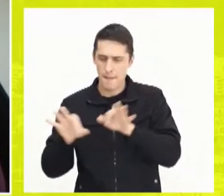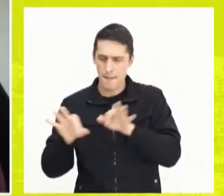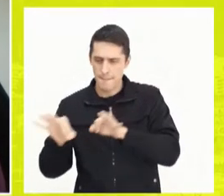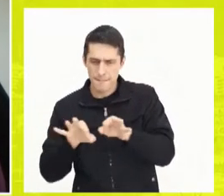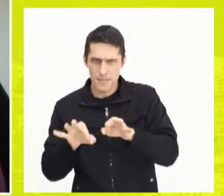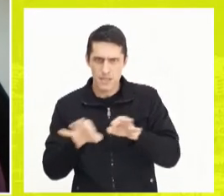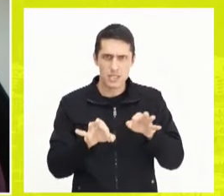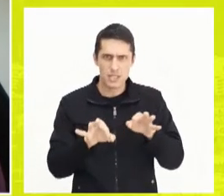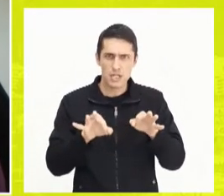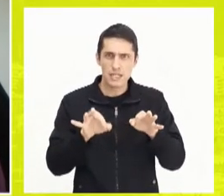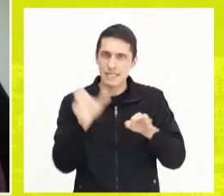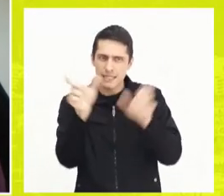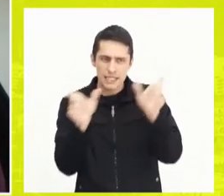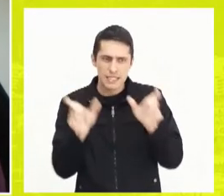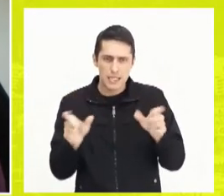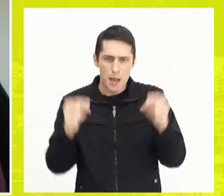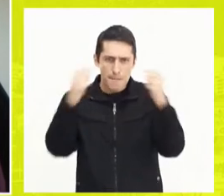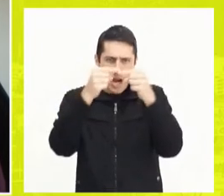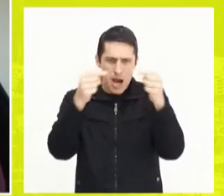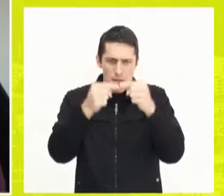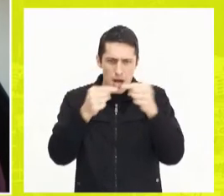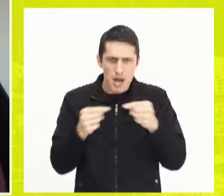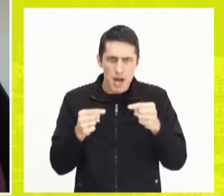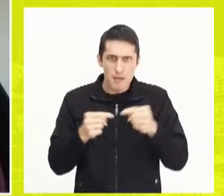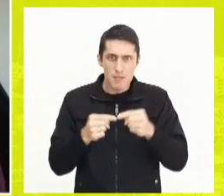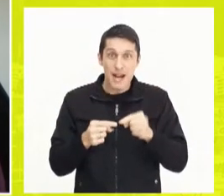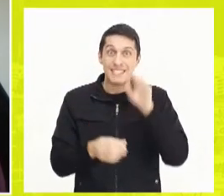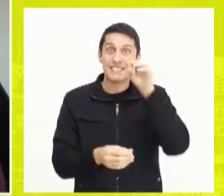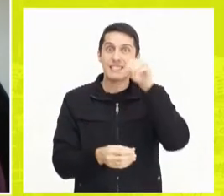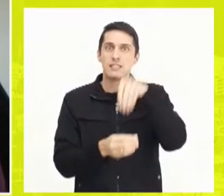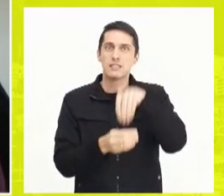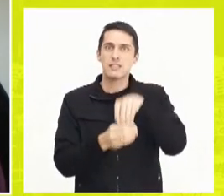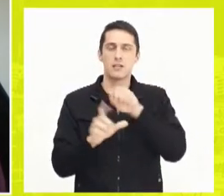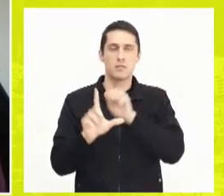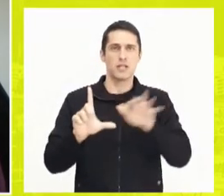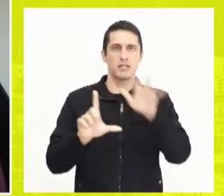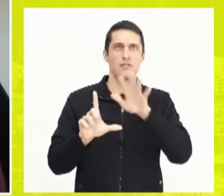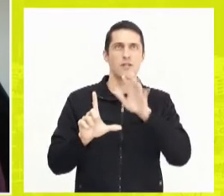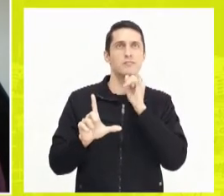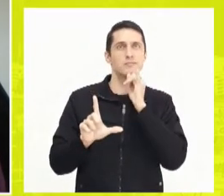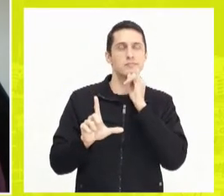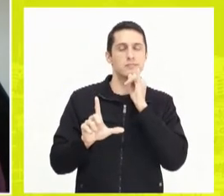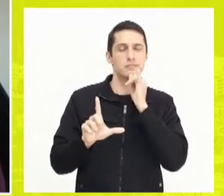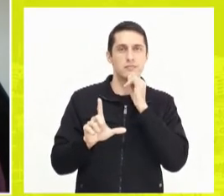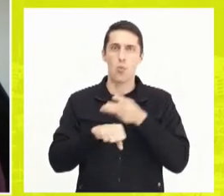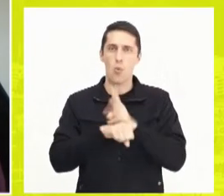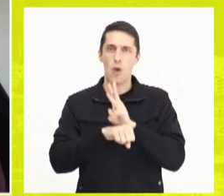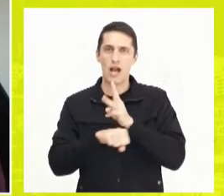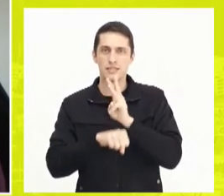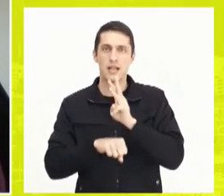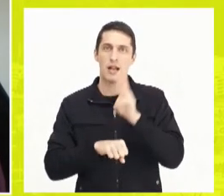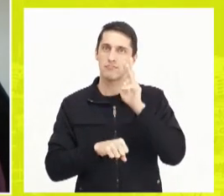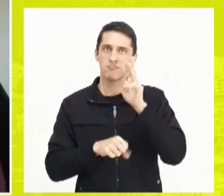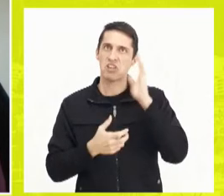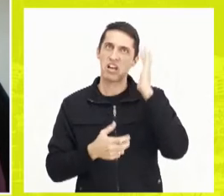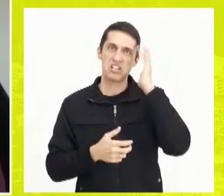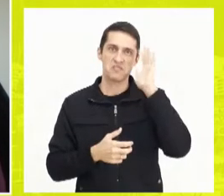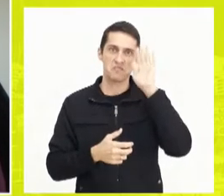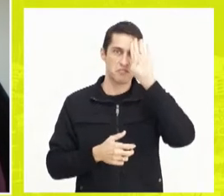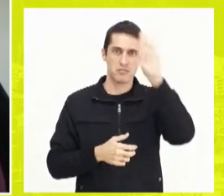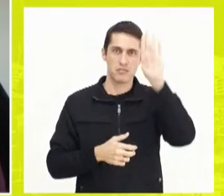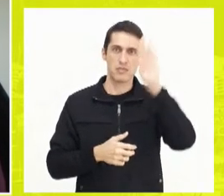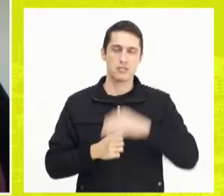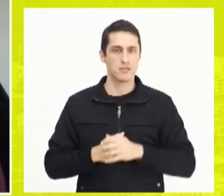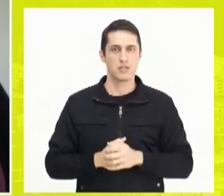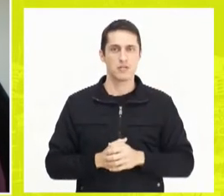methodologies these technologies in this platforms for instance you know what's up which is the